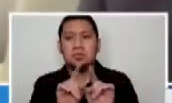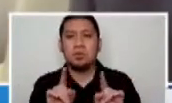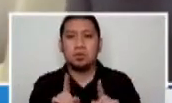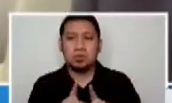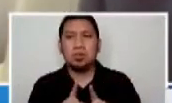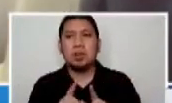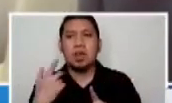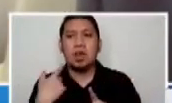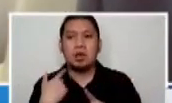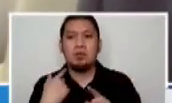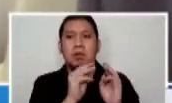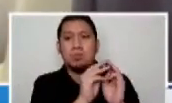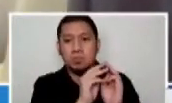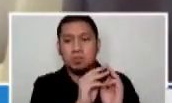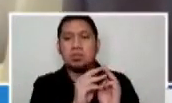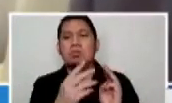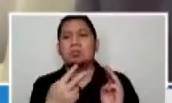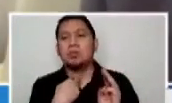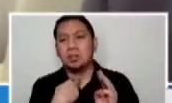also aligned in one row.